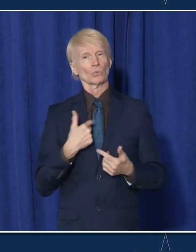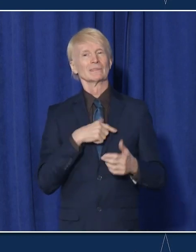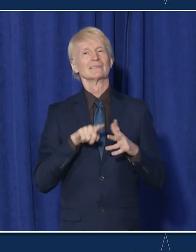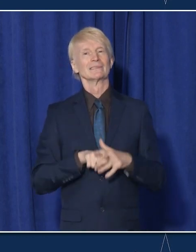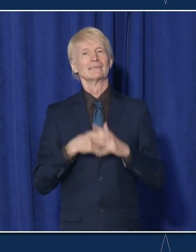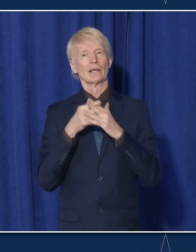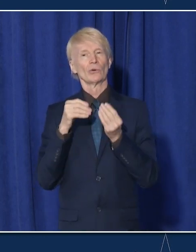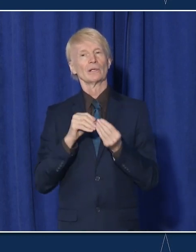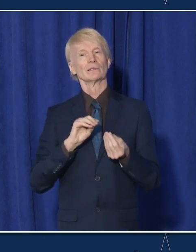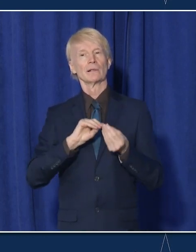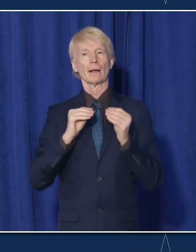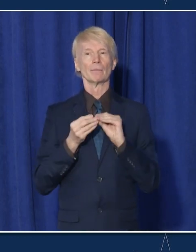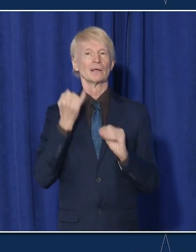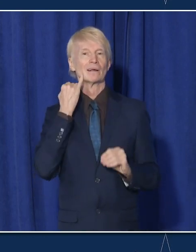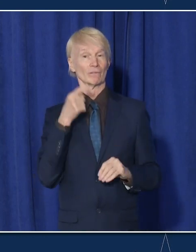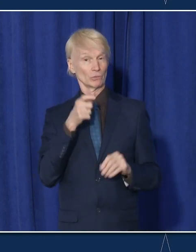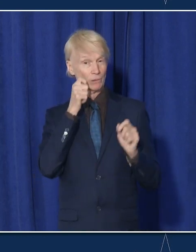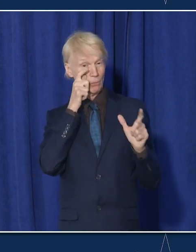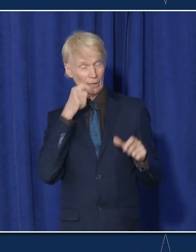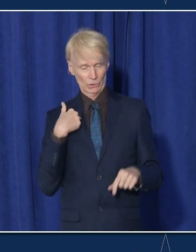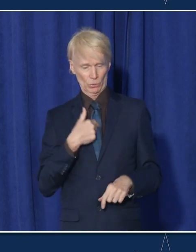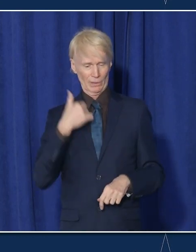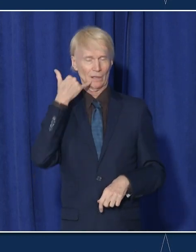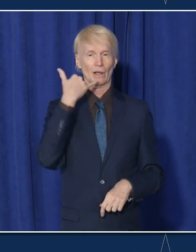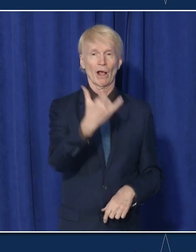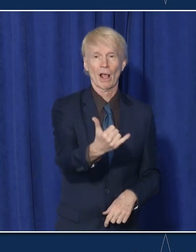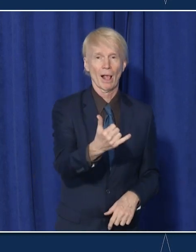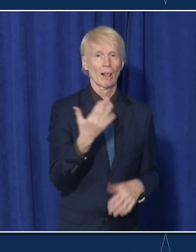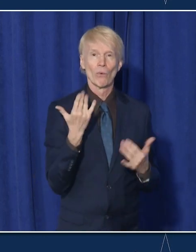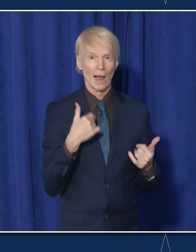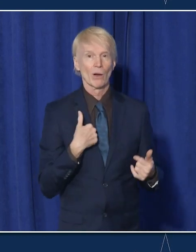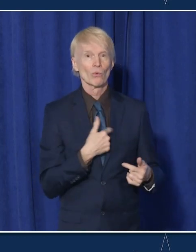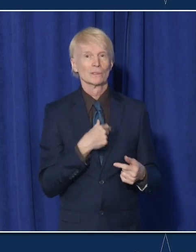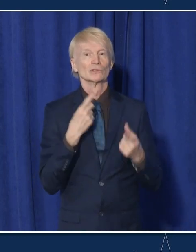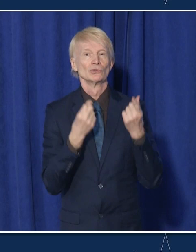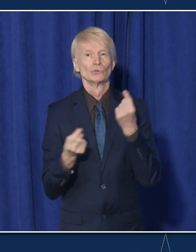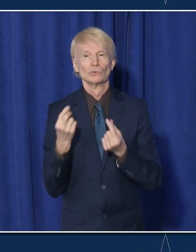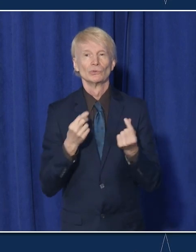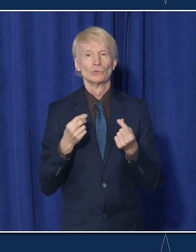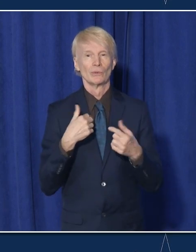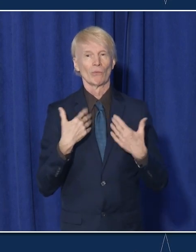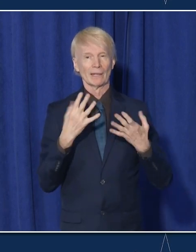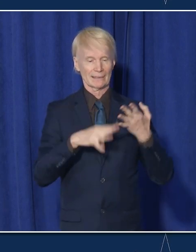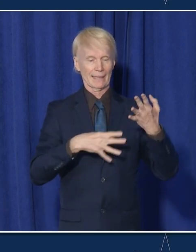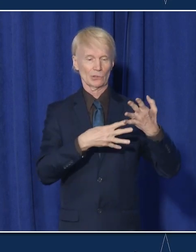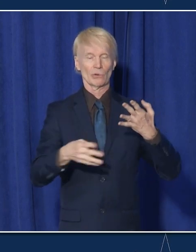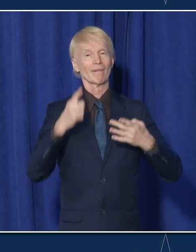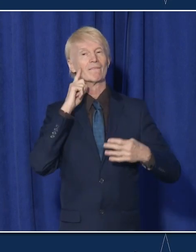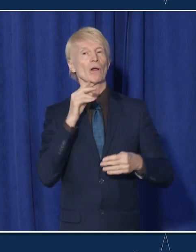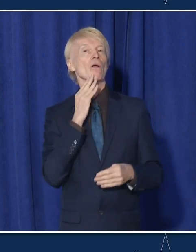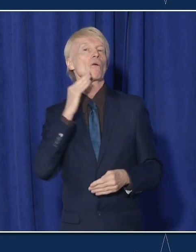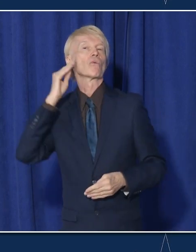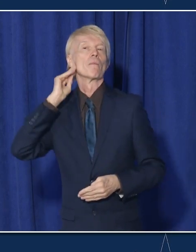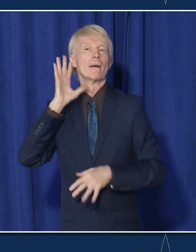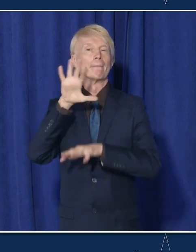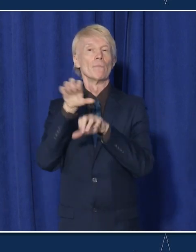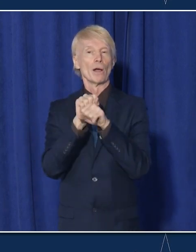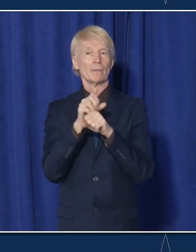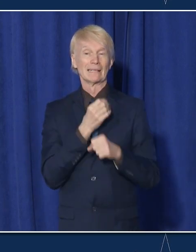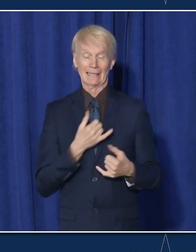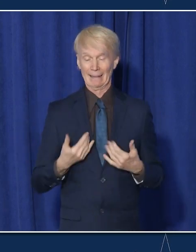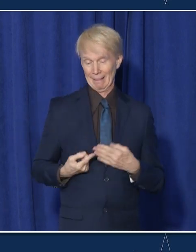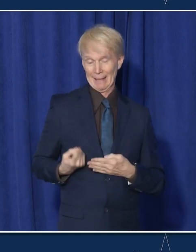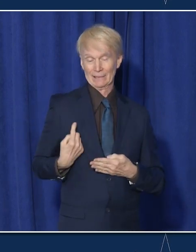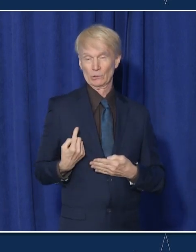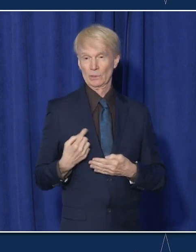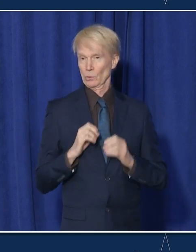so don't be surprised if you get a call from our call center. We've been scheduling people for at-home appointments, and last week, not counting second booster,